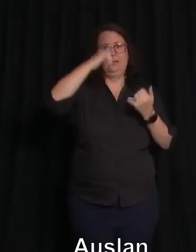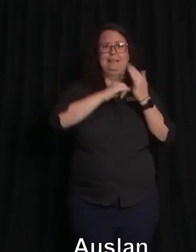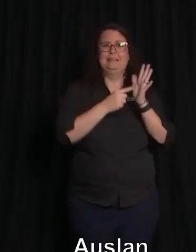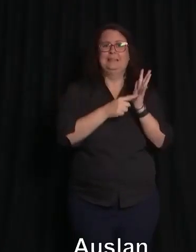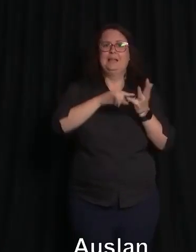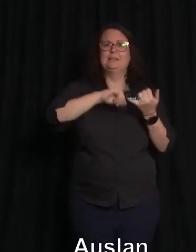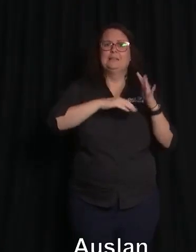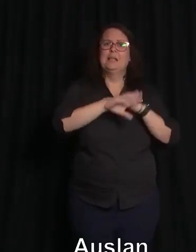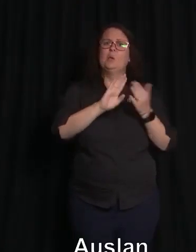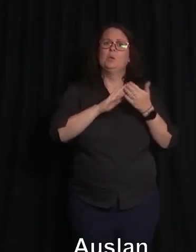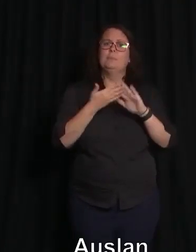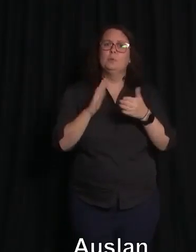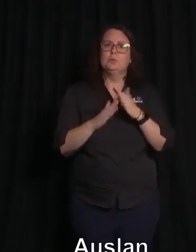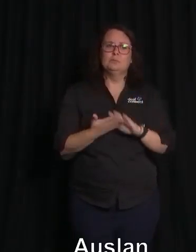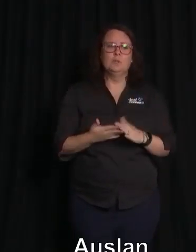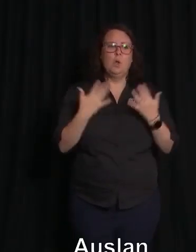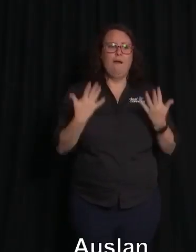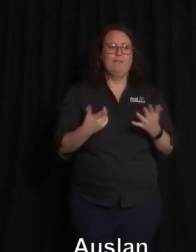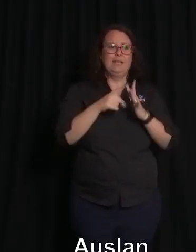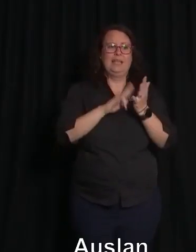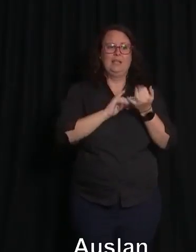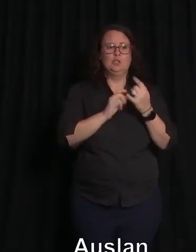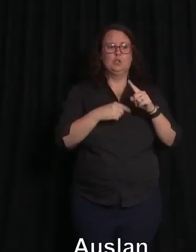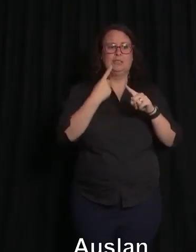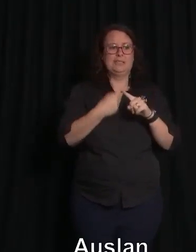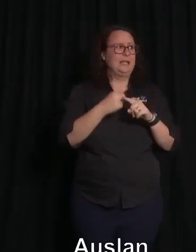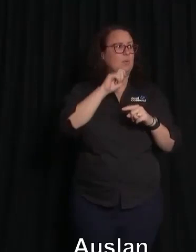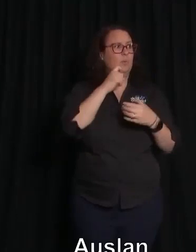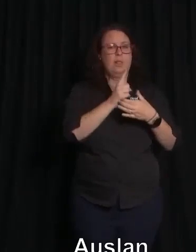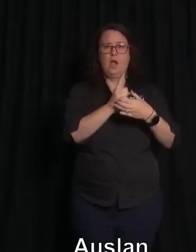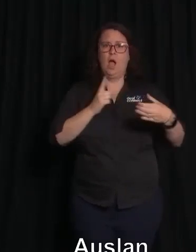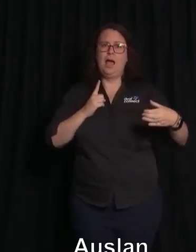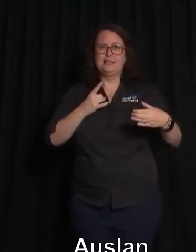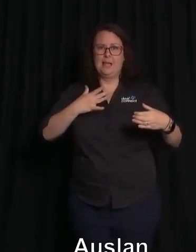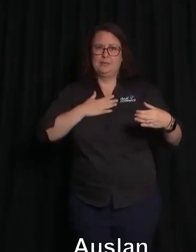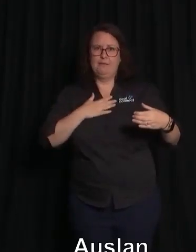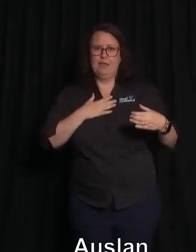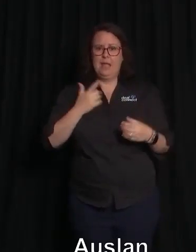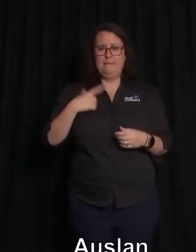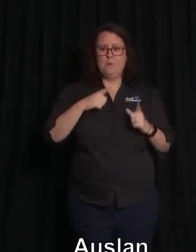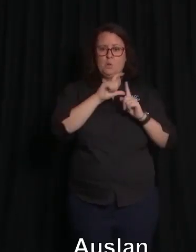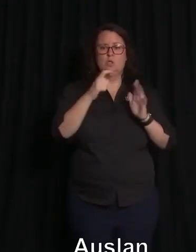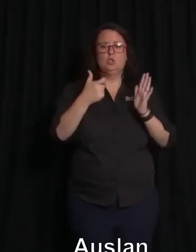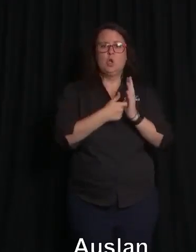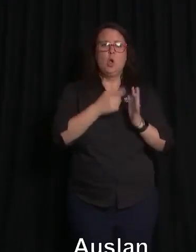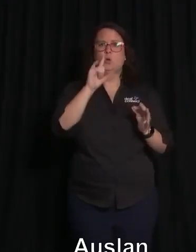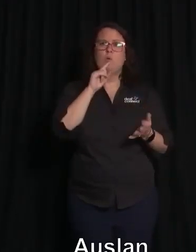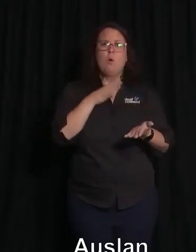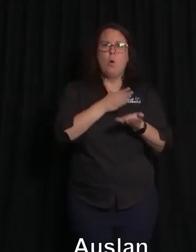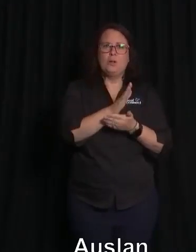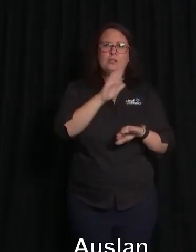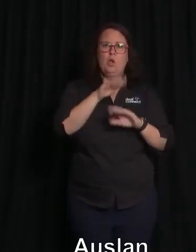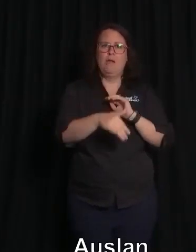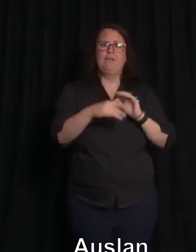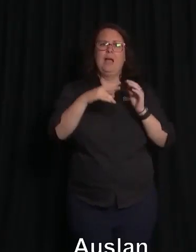find that intersex people isolate themselves, right? Because doctors are not honest to you about the